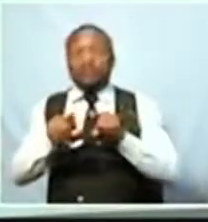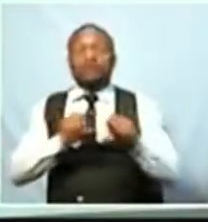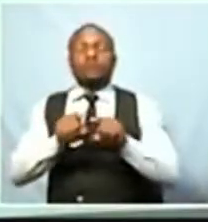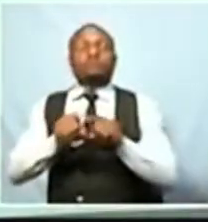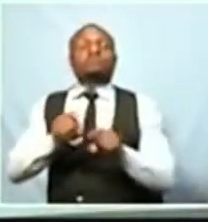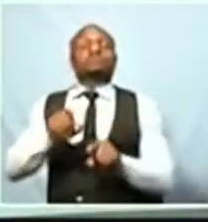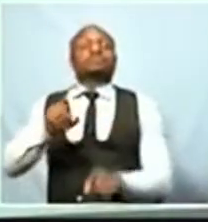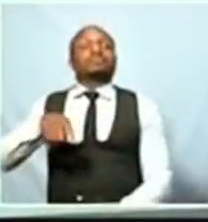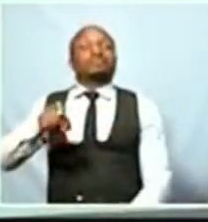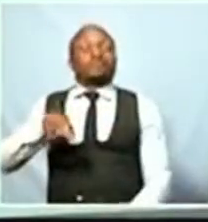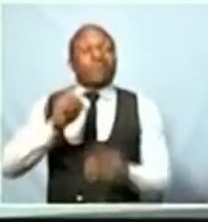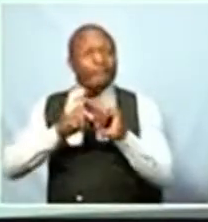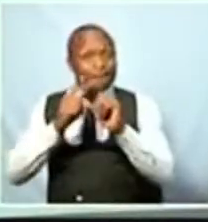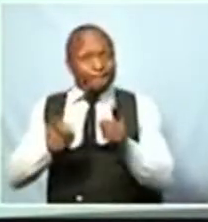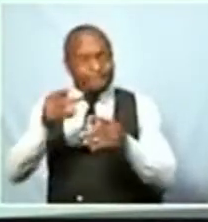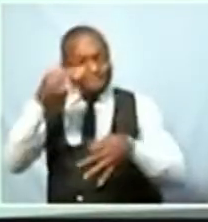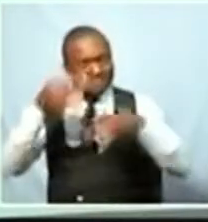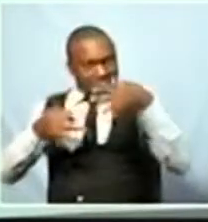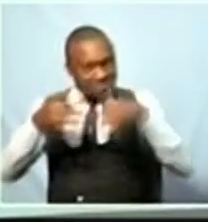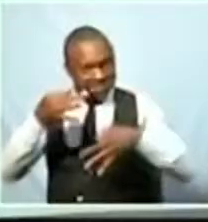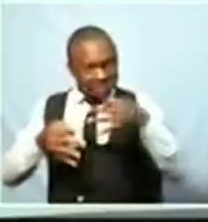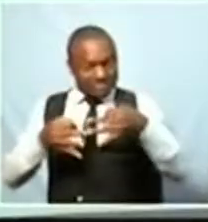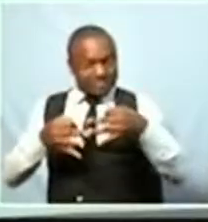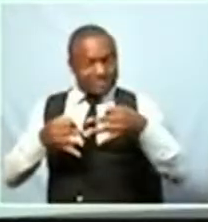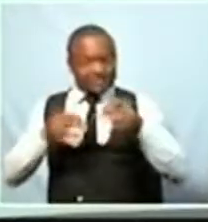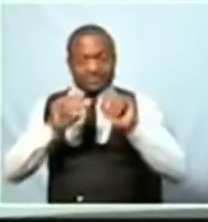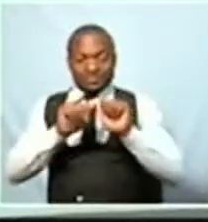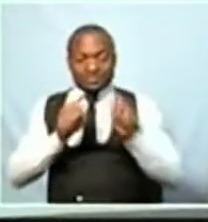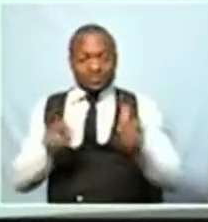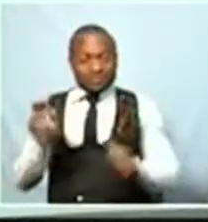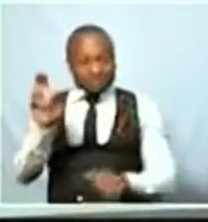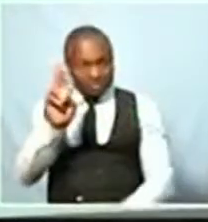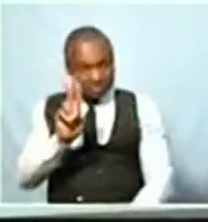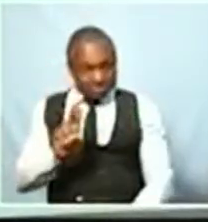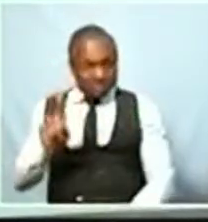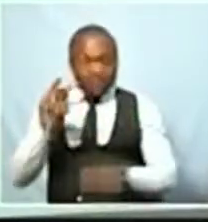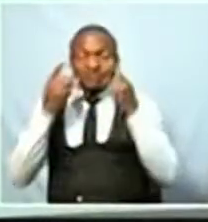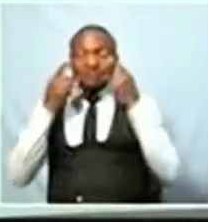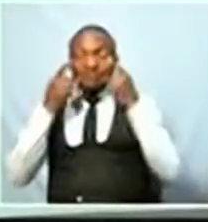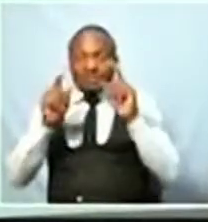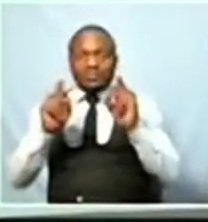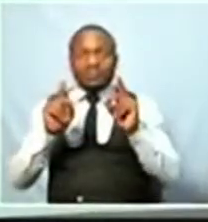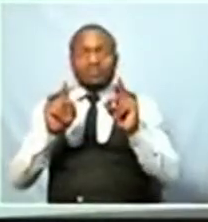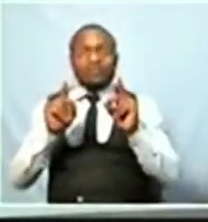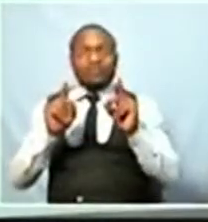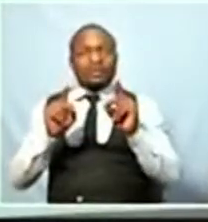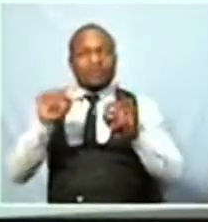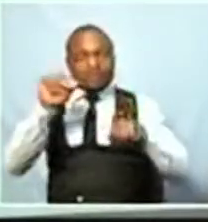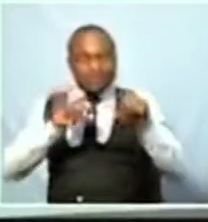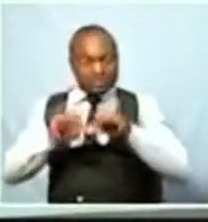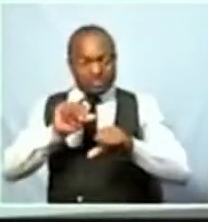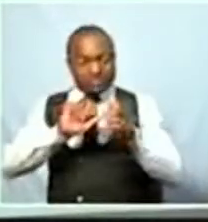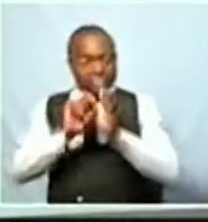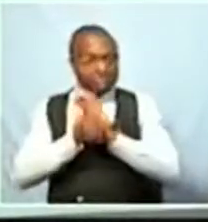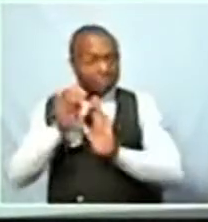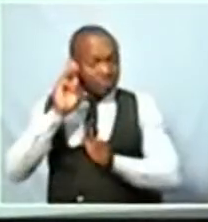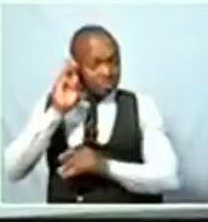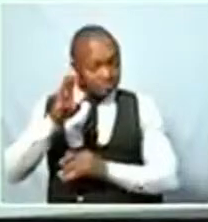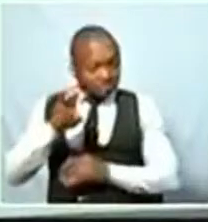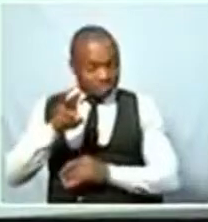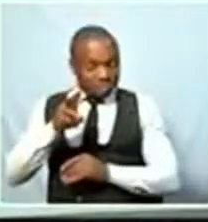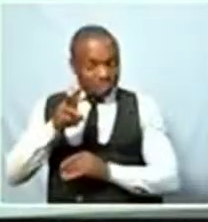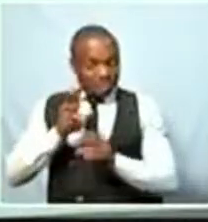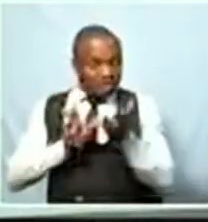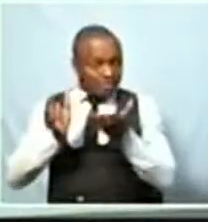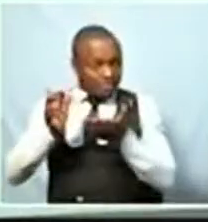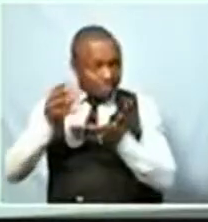needs. But if we properly operationalize our Public Audit Act, we should be able to